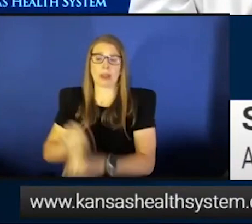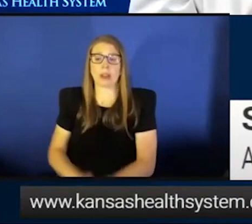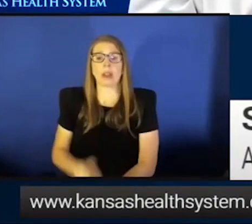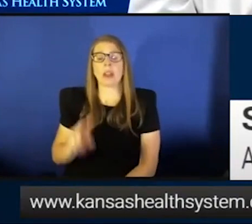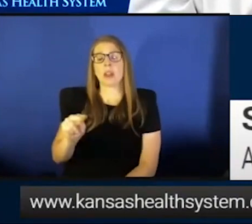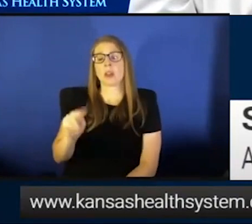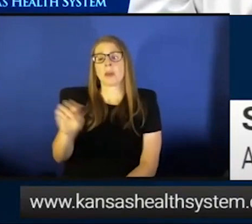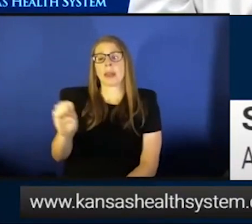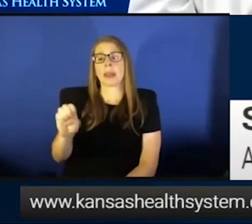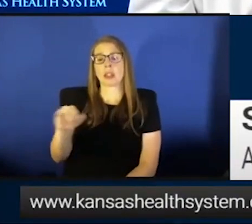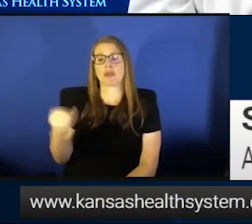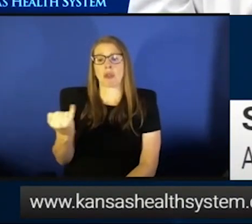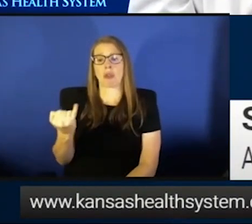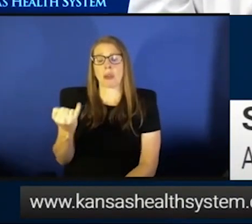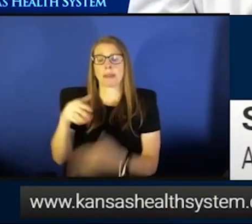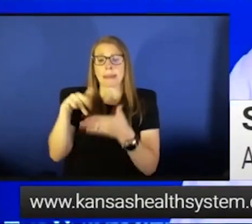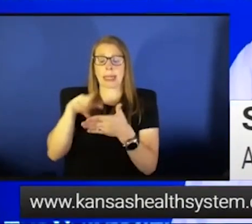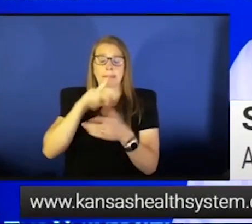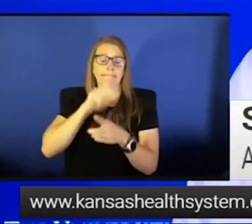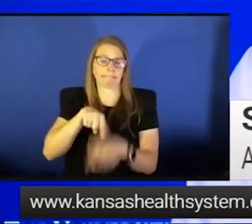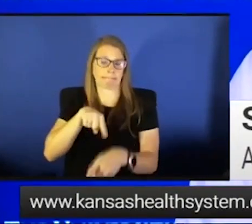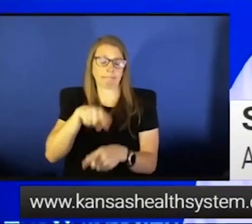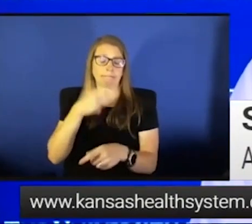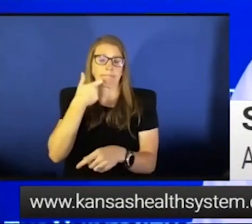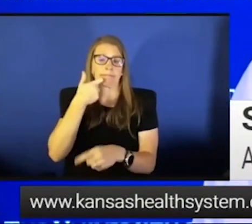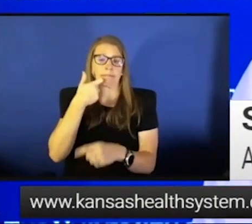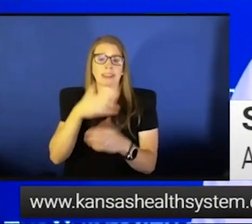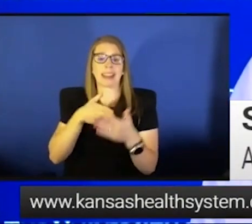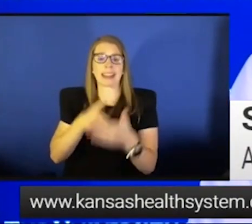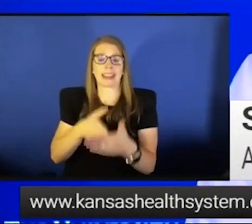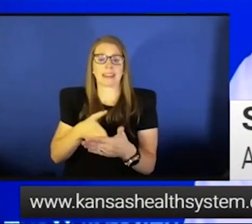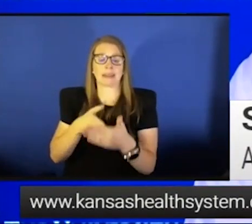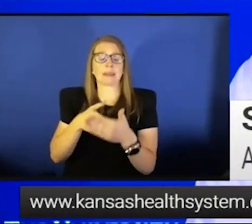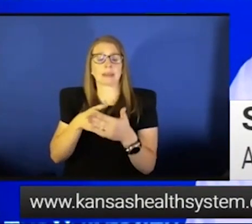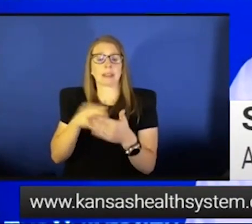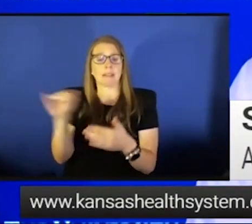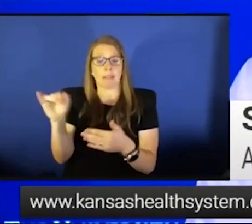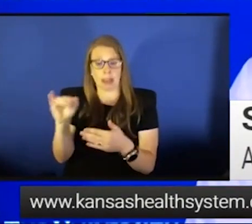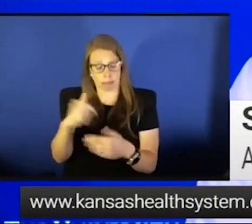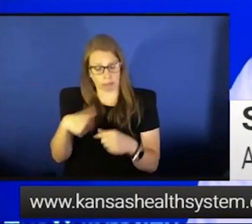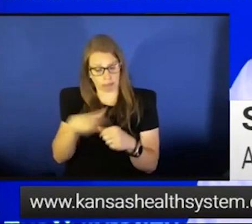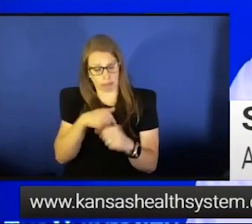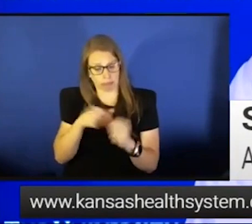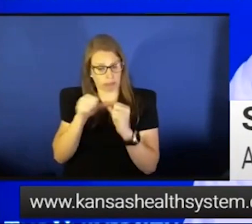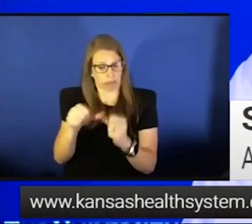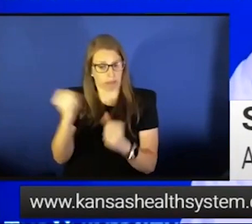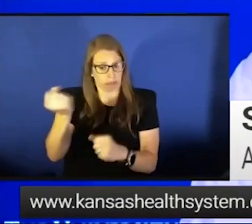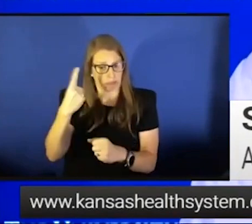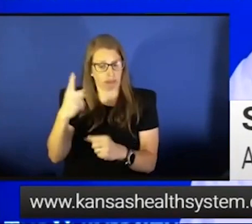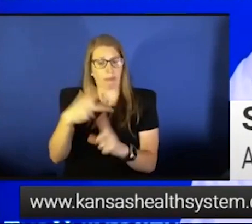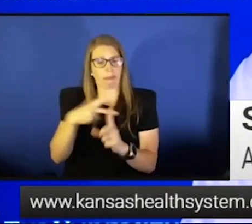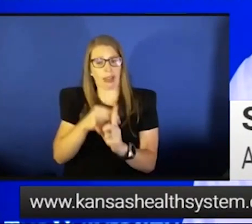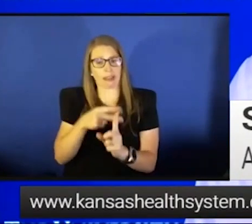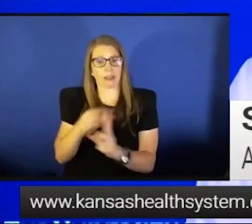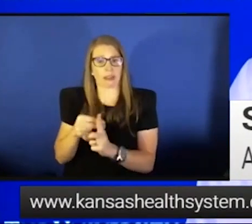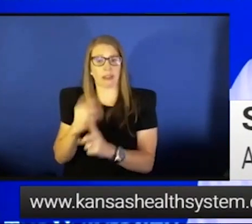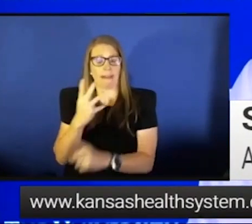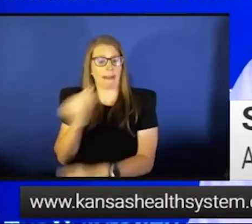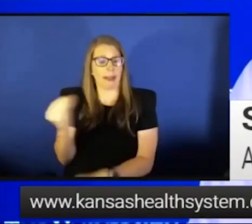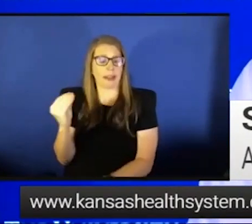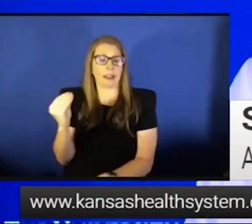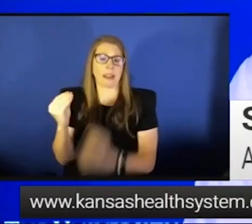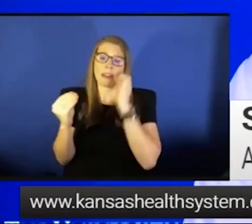that was just reported, again, that is against infection. We continue to understand that, vaccination and